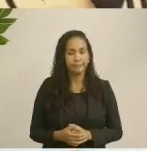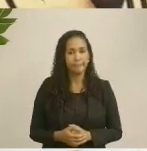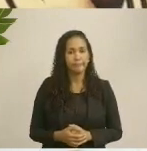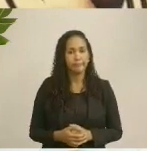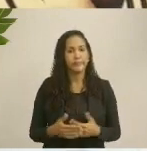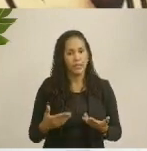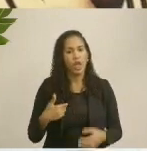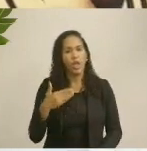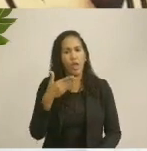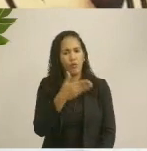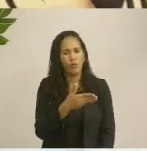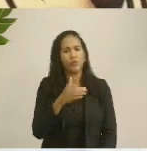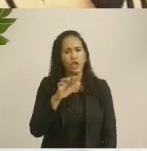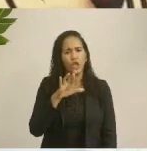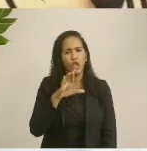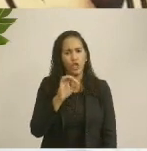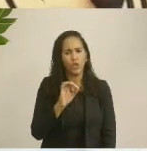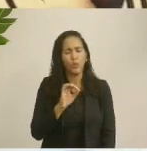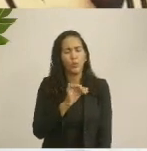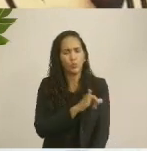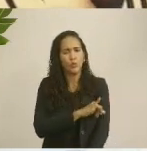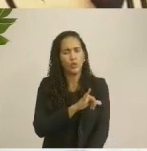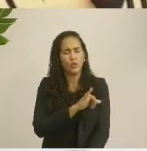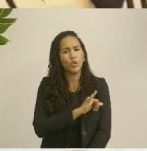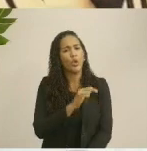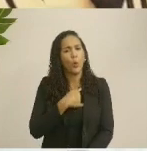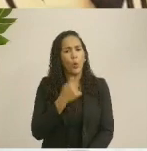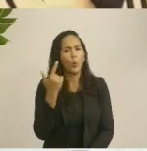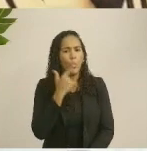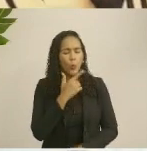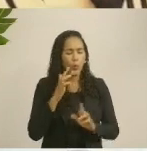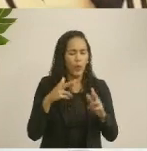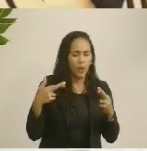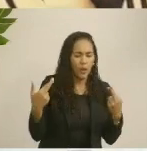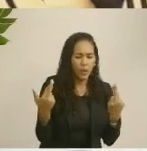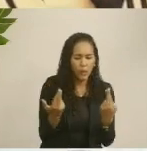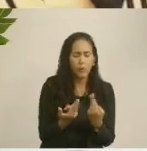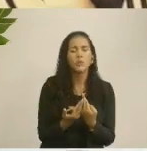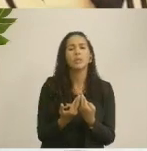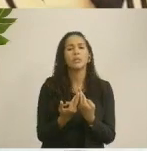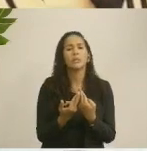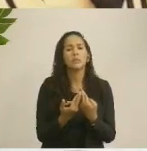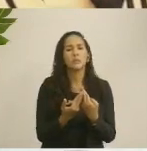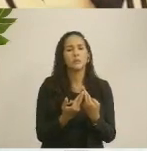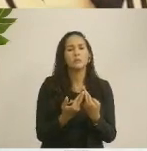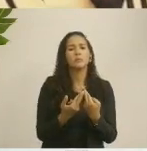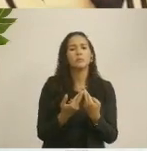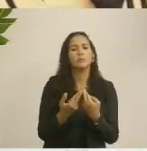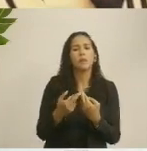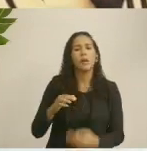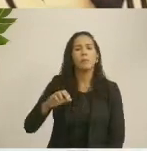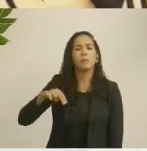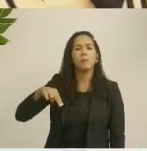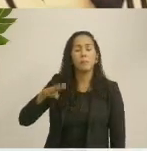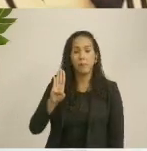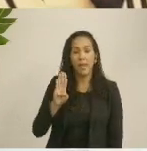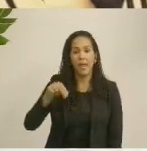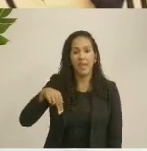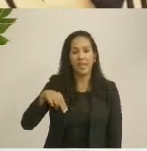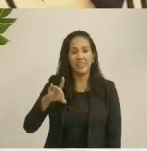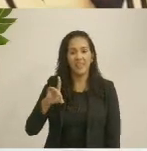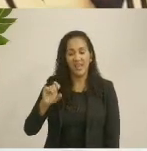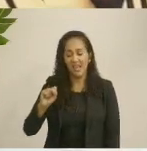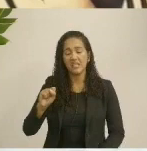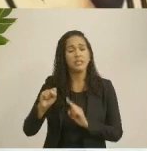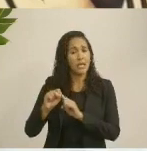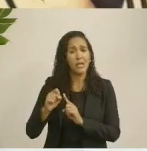to meet with the leadership of BNDES, it was clear to me that BNDES and similar institutions